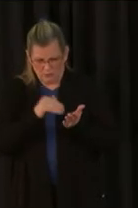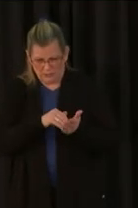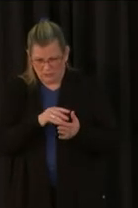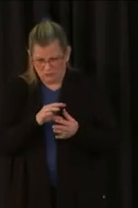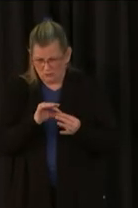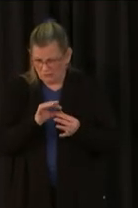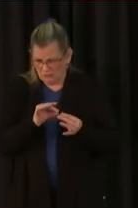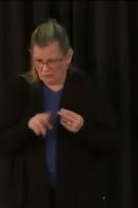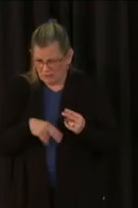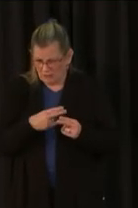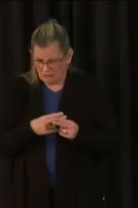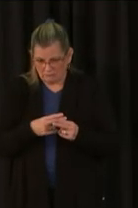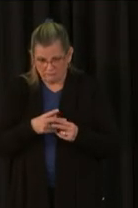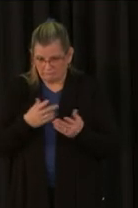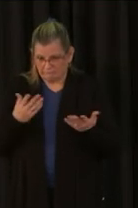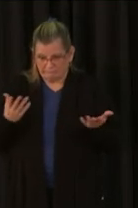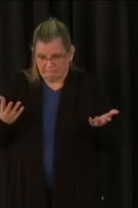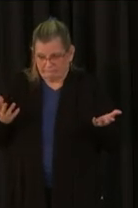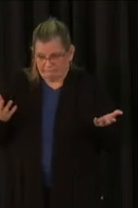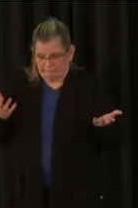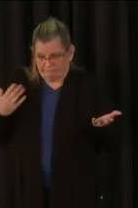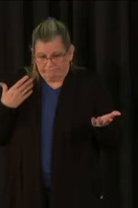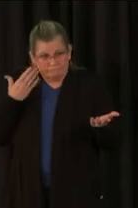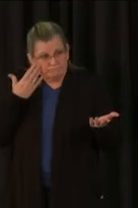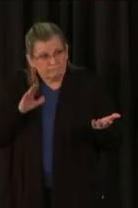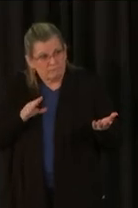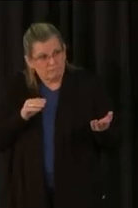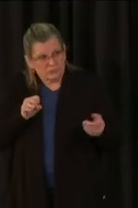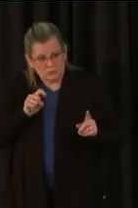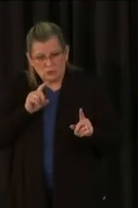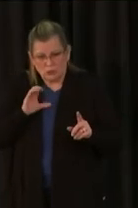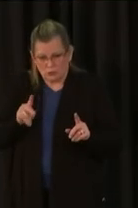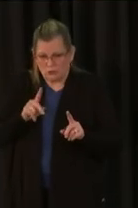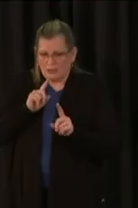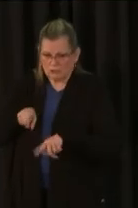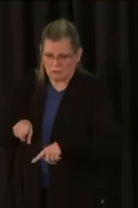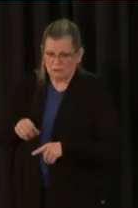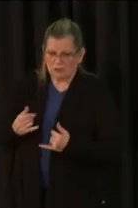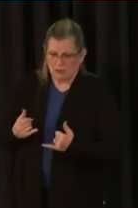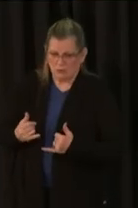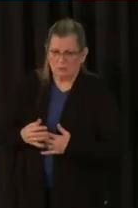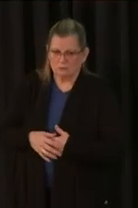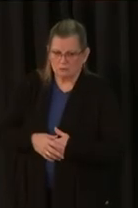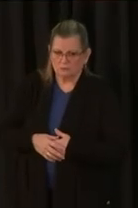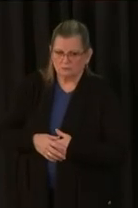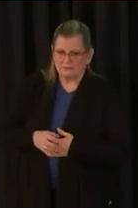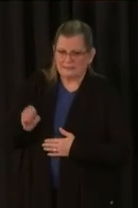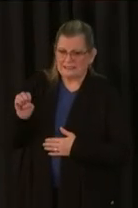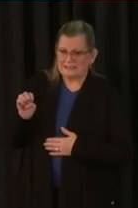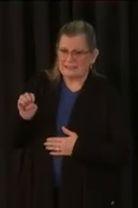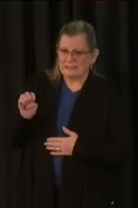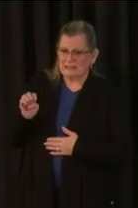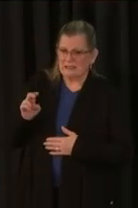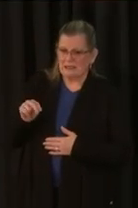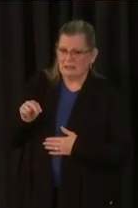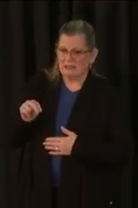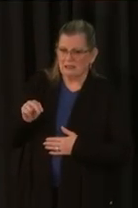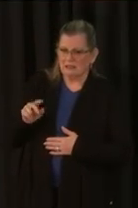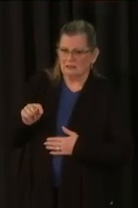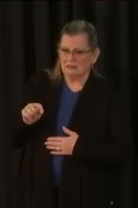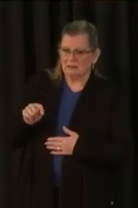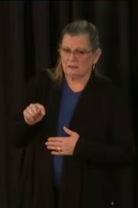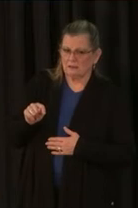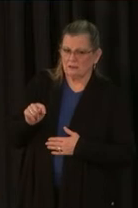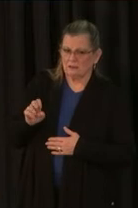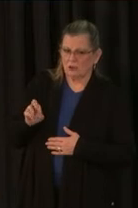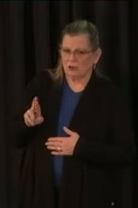is? Absolutely. Questions can be sent to Entertainment Bridge Fund at dc.gov.